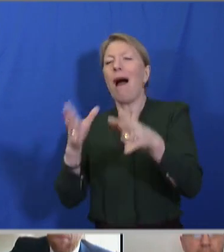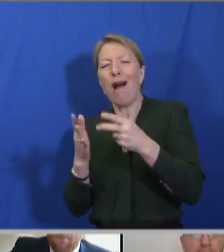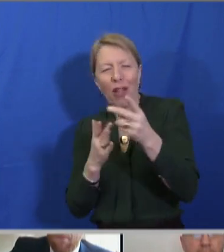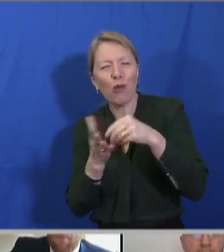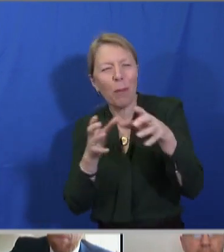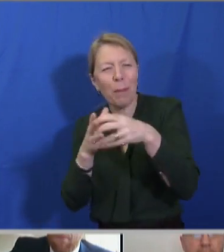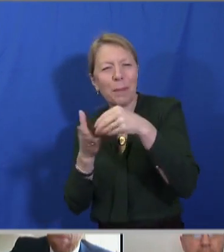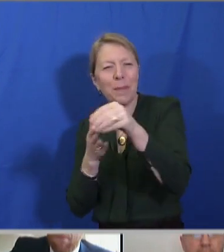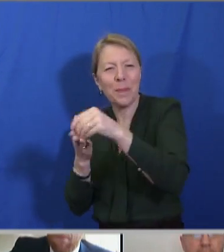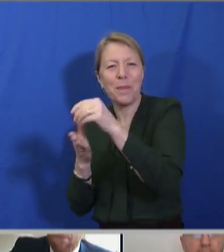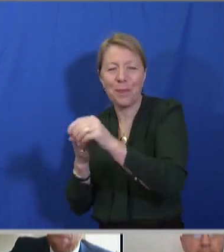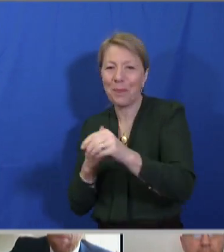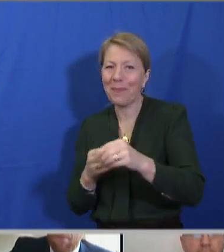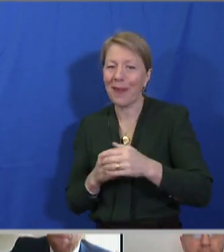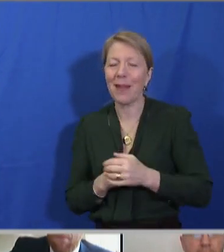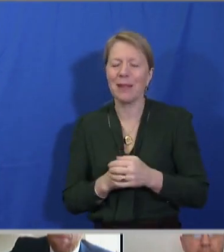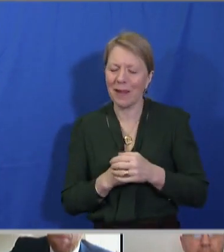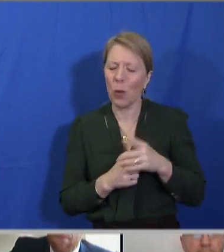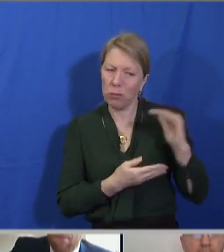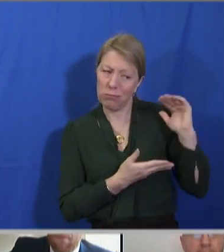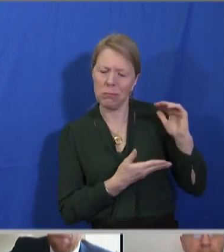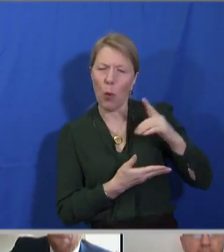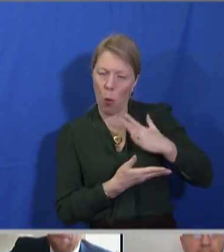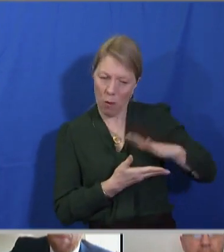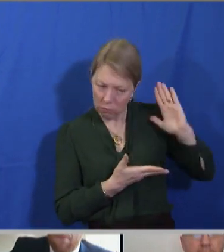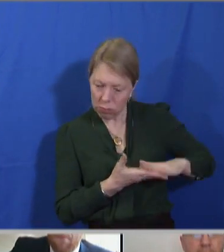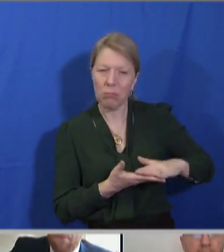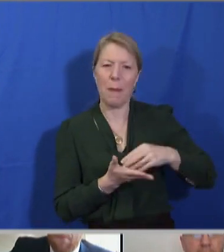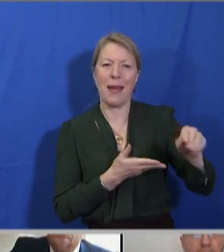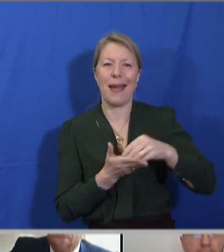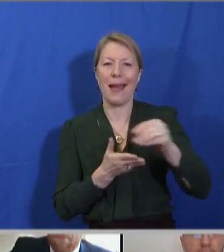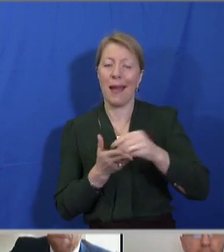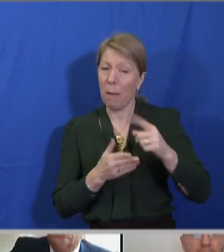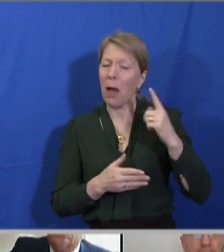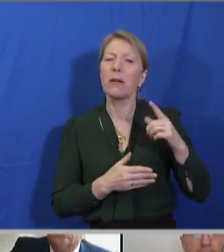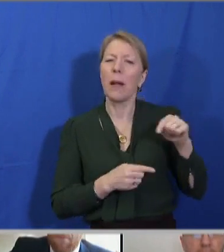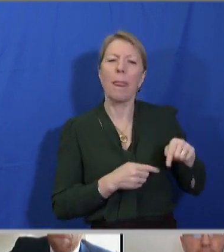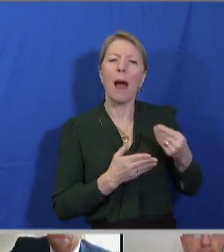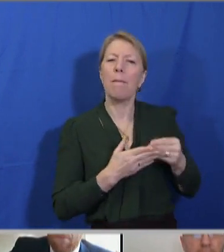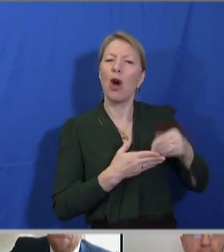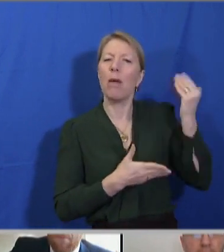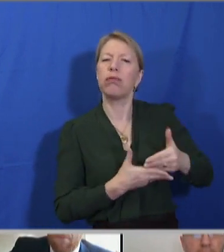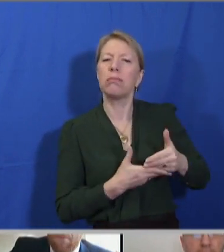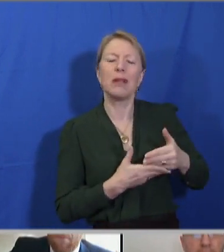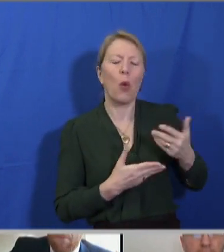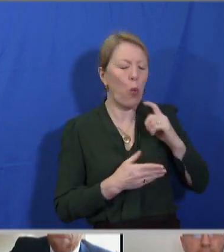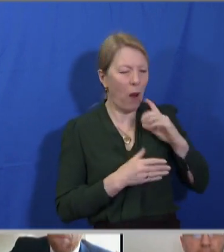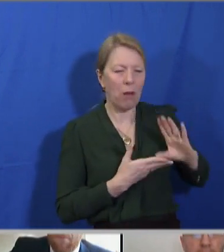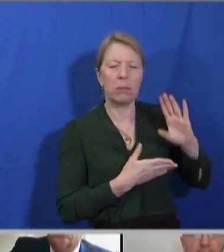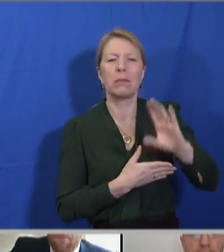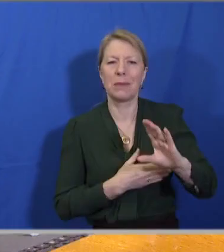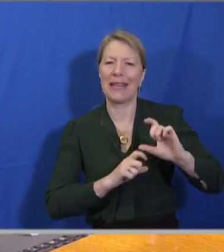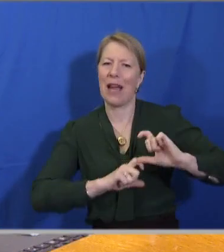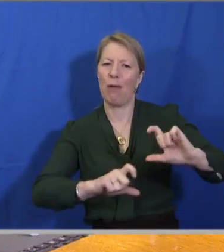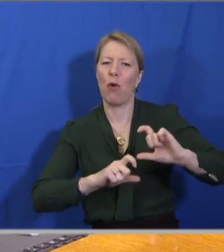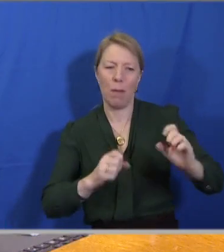putting significant resource into getting that through as quickly as we possibly can. But it is rolling forward. Thank you, Mark. And I think David wants to come in briefly on